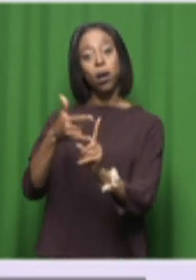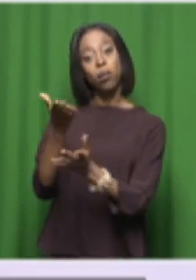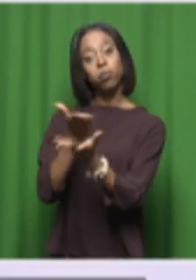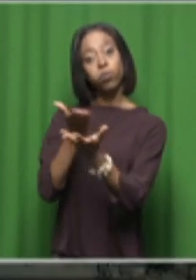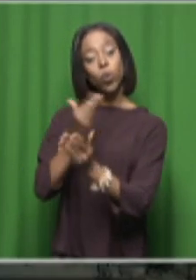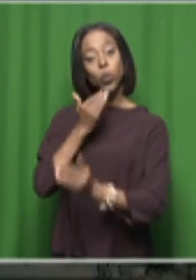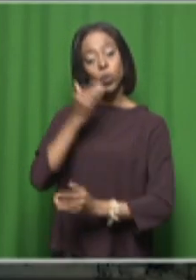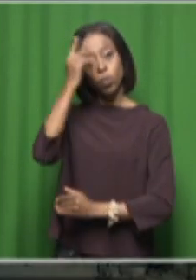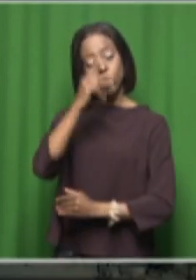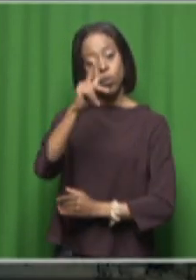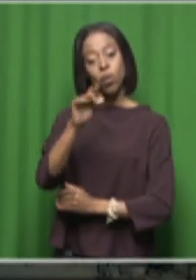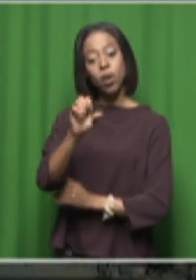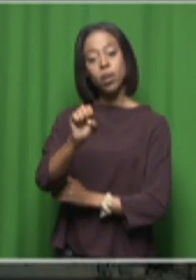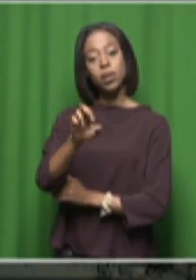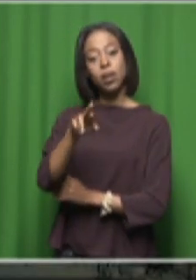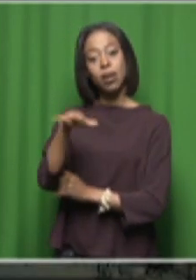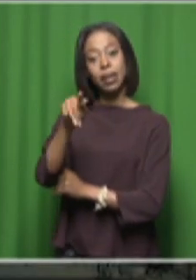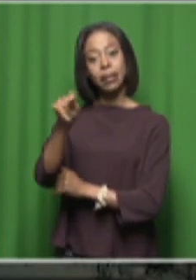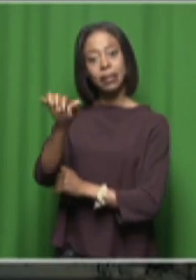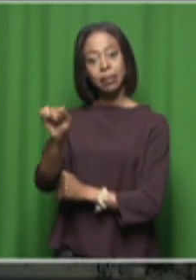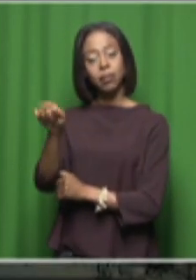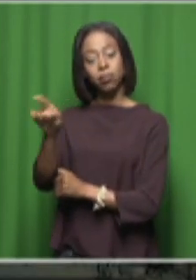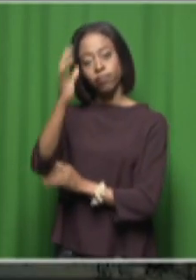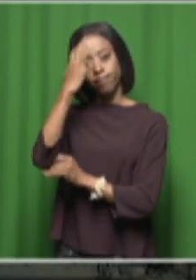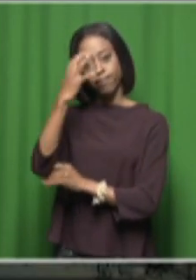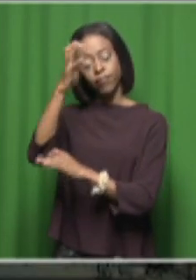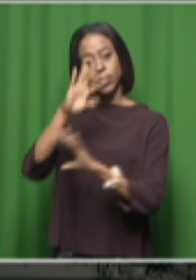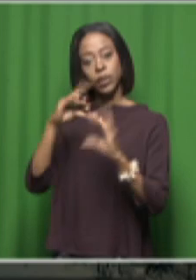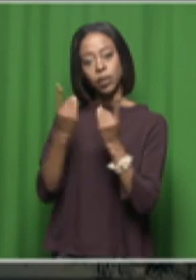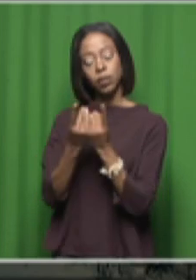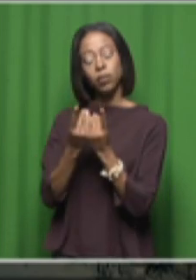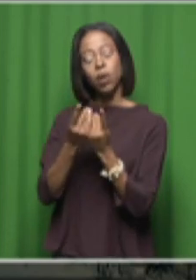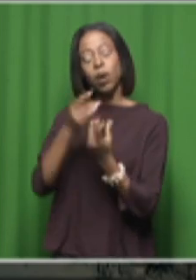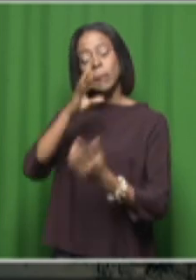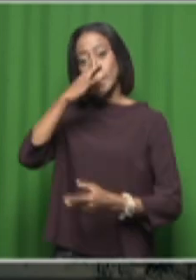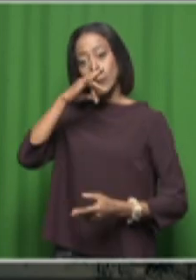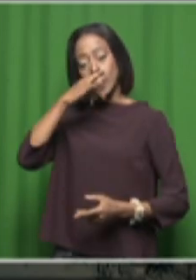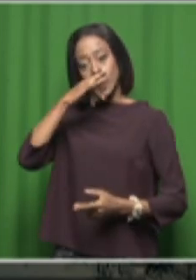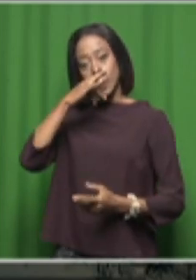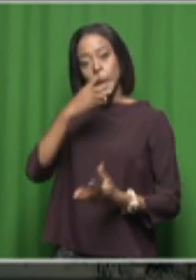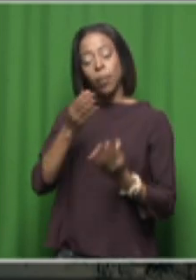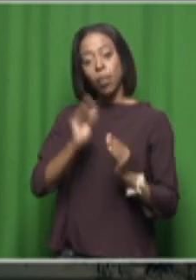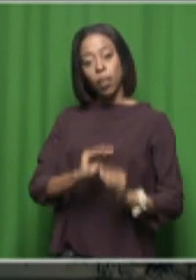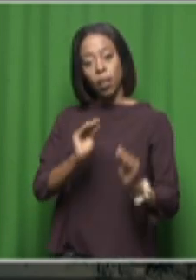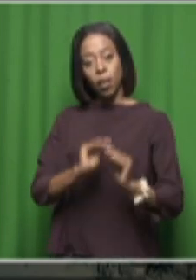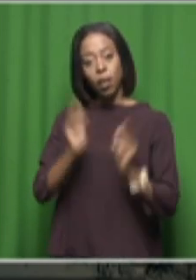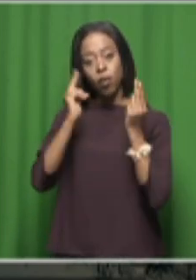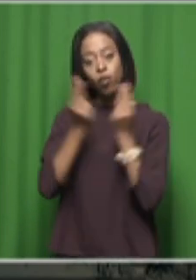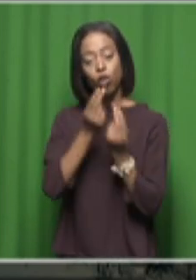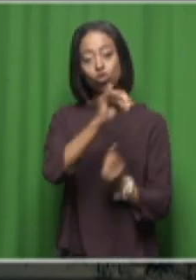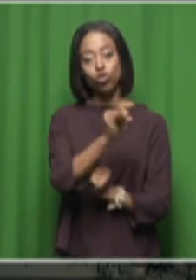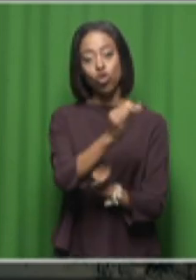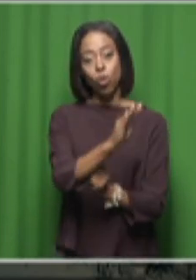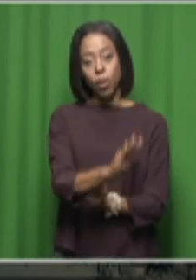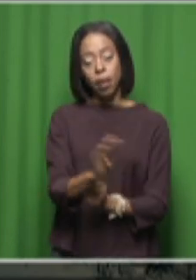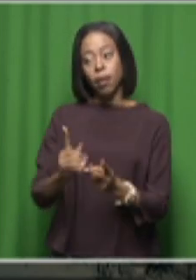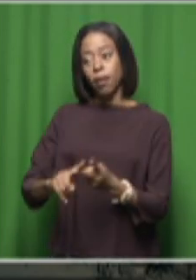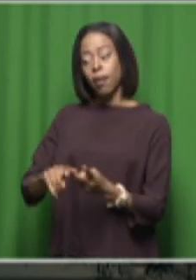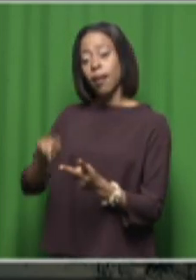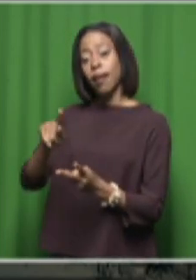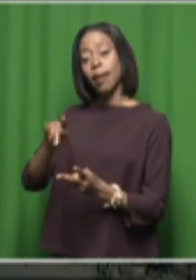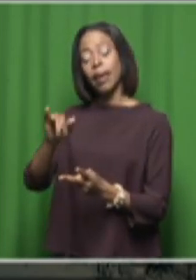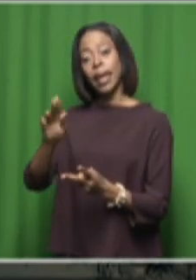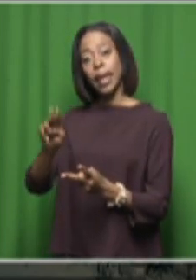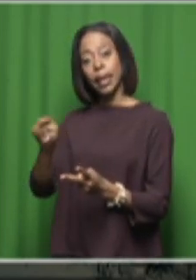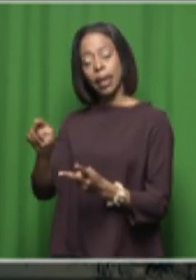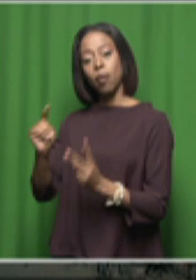Professor Sarita Ramsaroop, who's head of Department of Childhood Education at the University of Johannesburg, and Kimberley Khumalo, who's researcher at